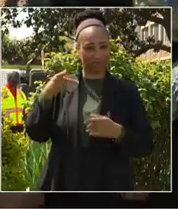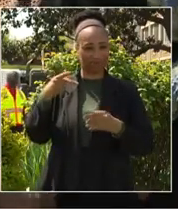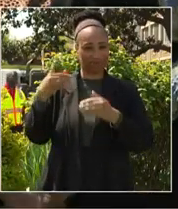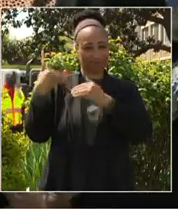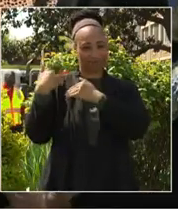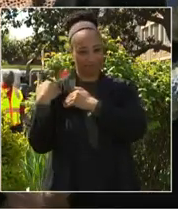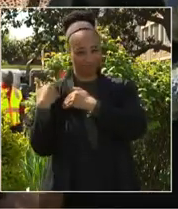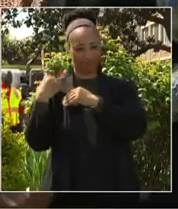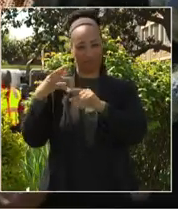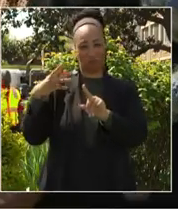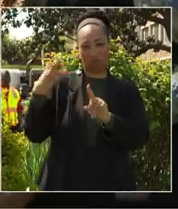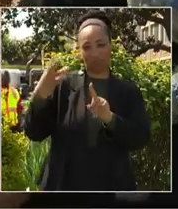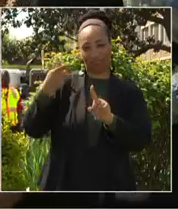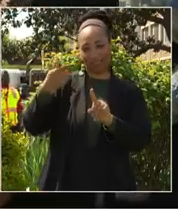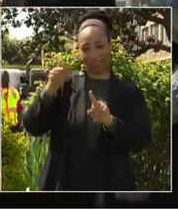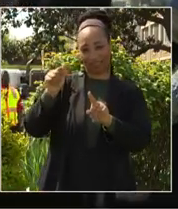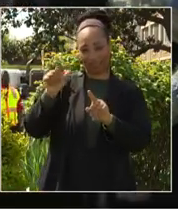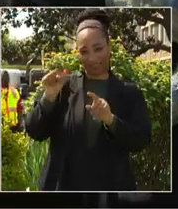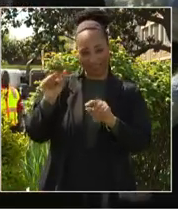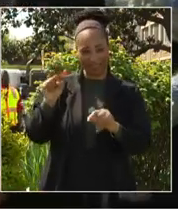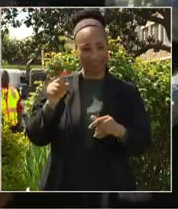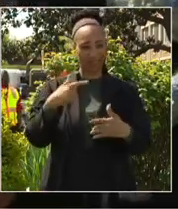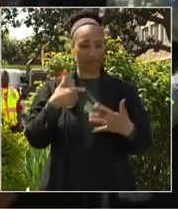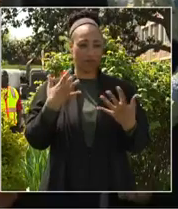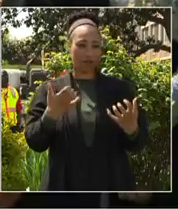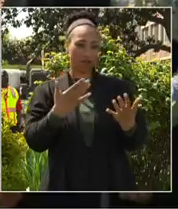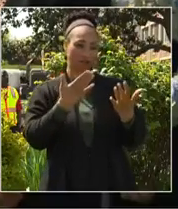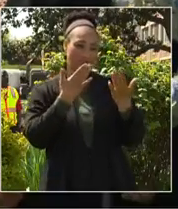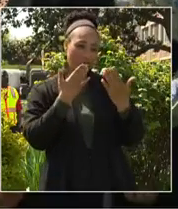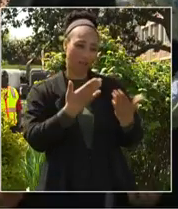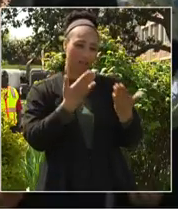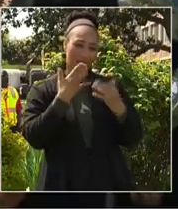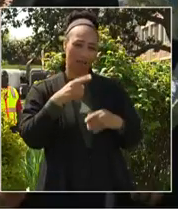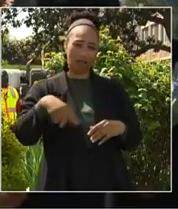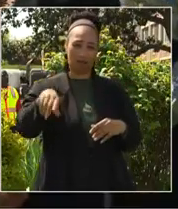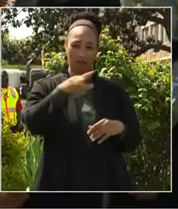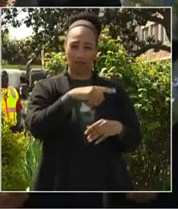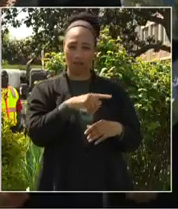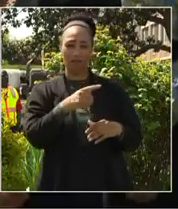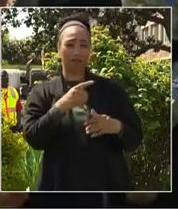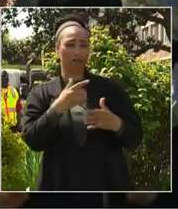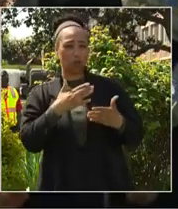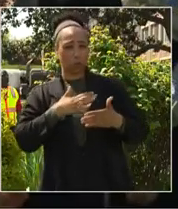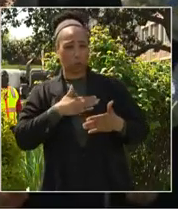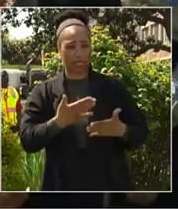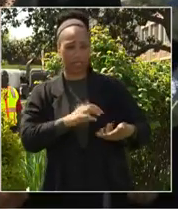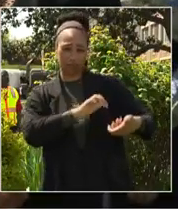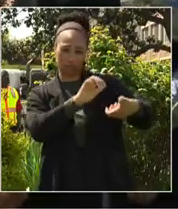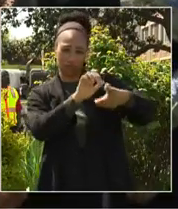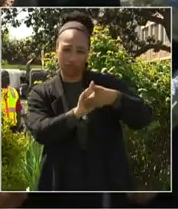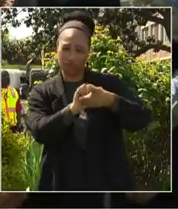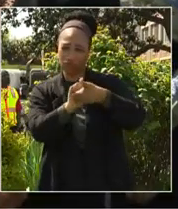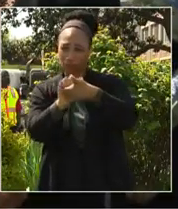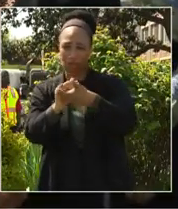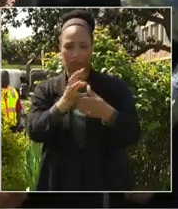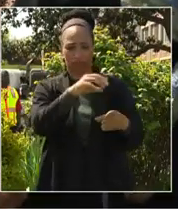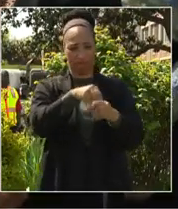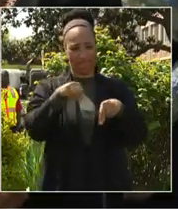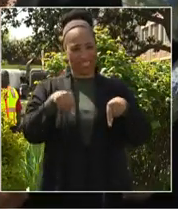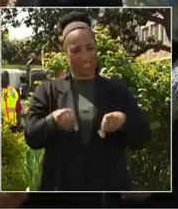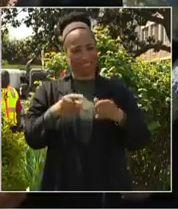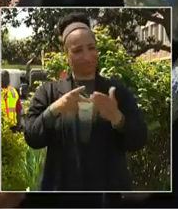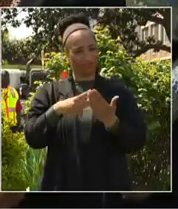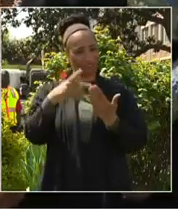and DDOT Director Kirschbaum for putting this event on and inviting WGL to participate. The Smooth Streets program allows us collectively